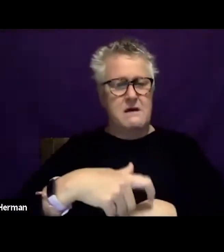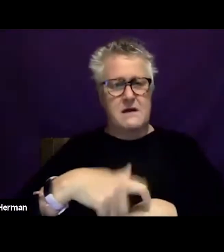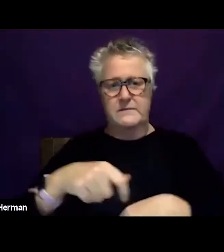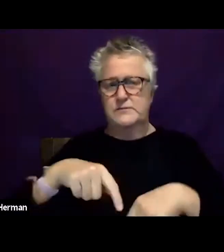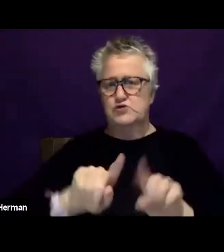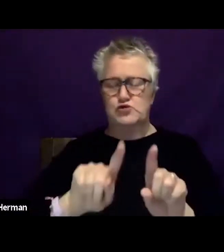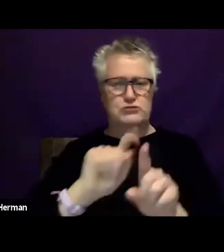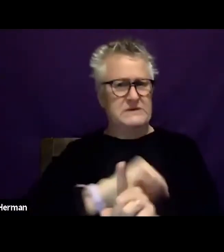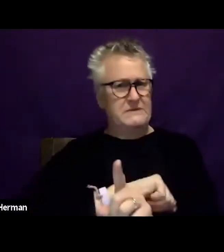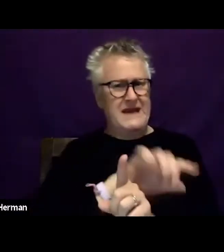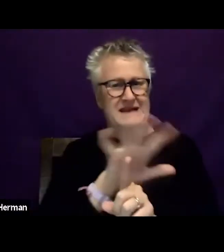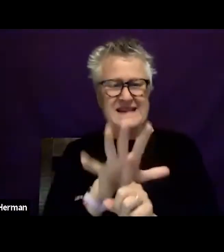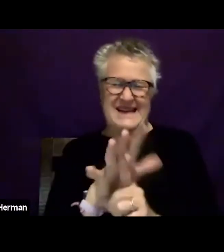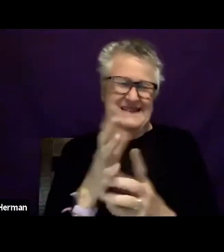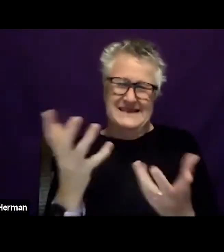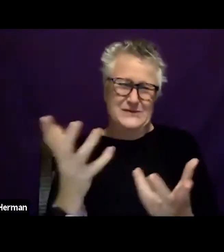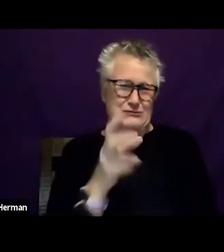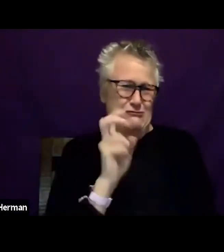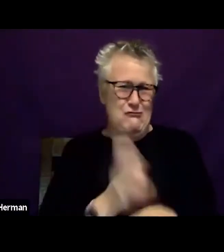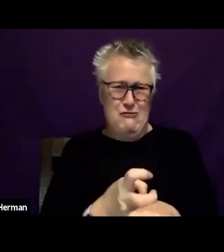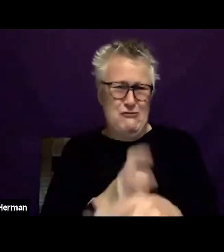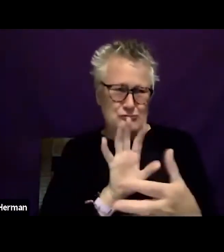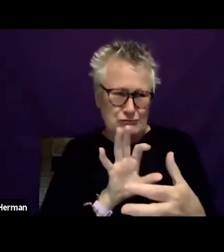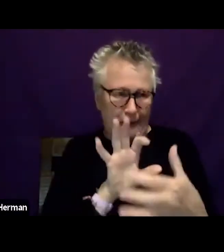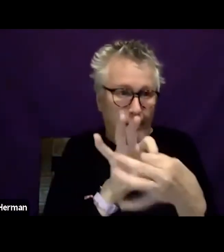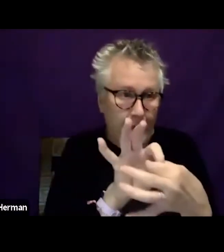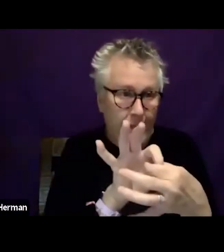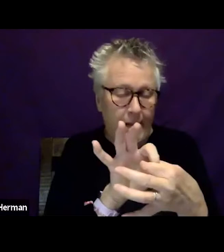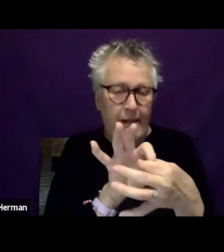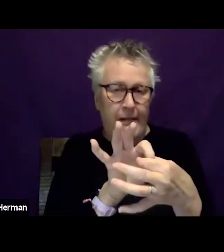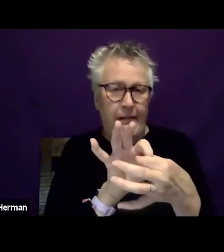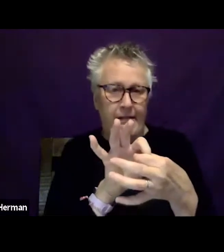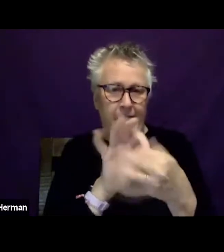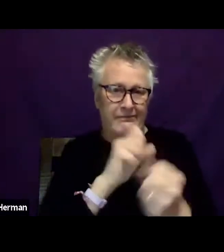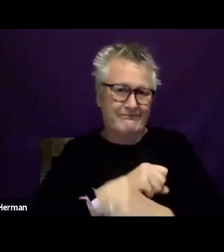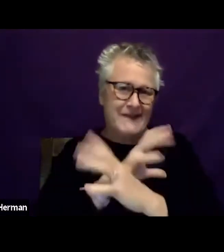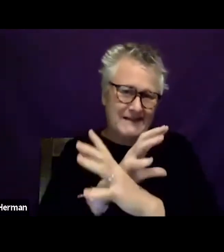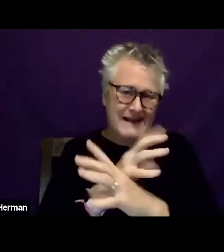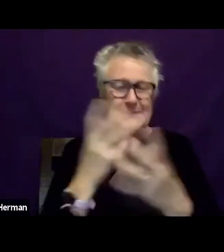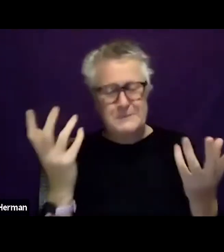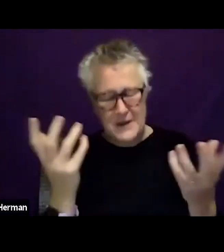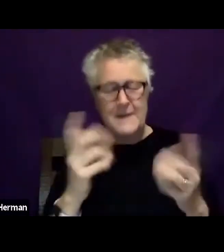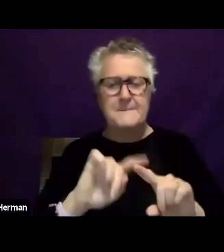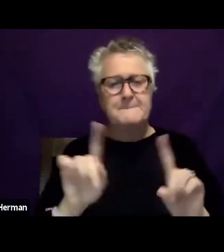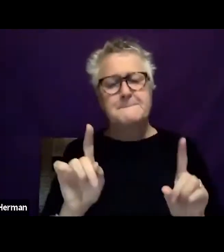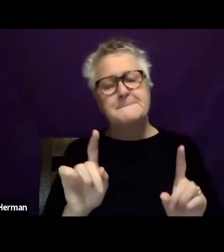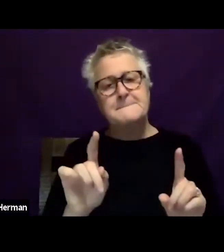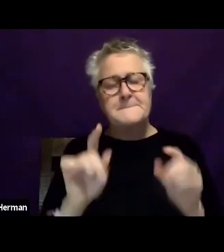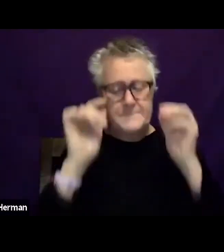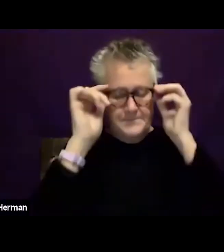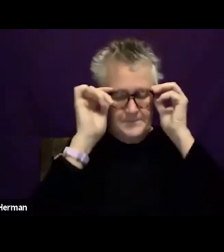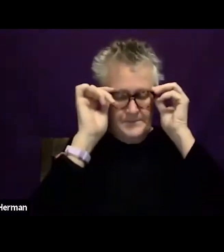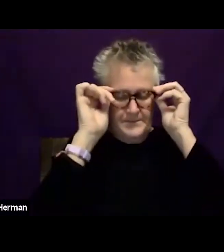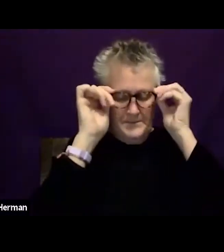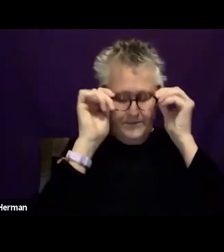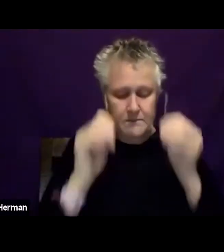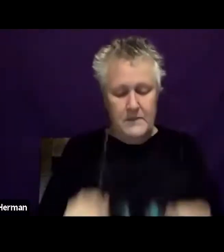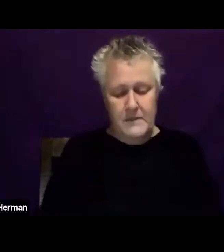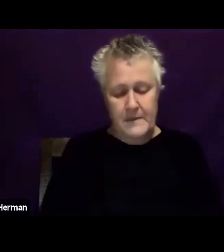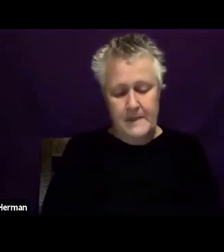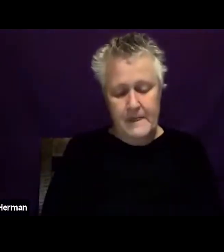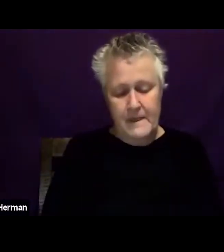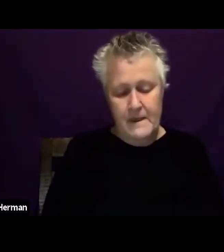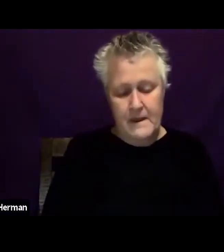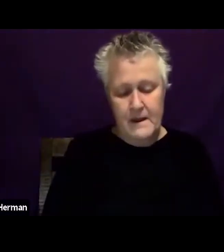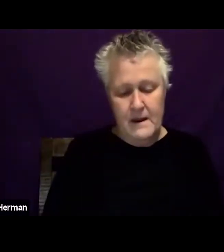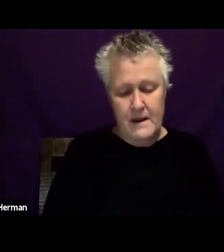connect people in time to do it. But yeah, I think it's not it's not, as